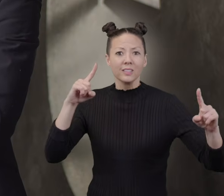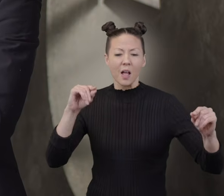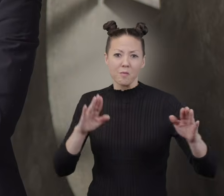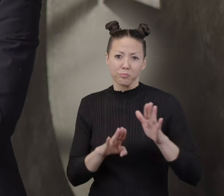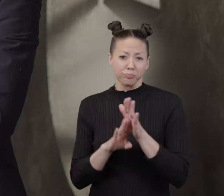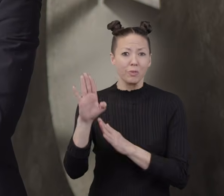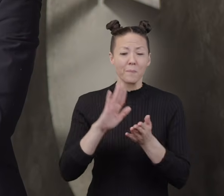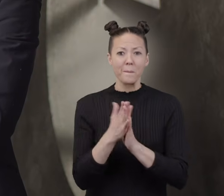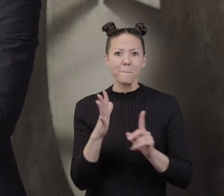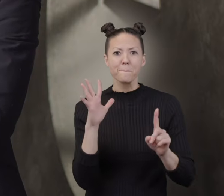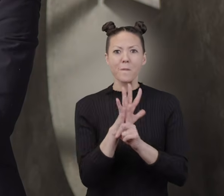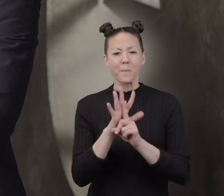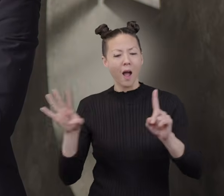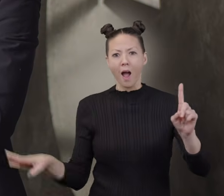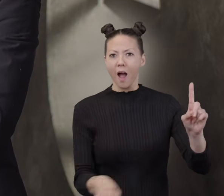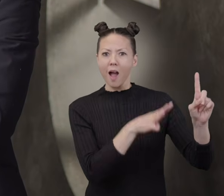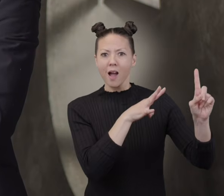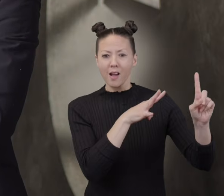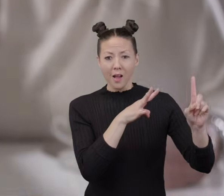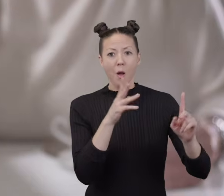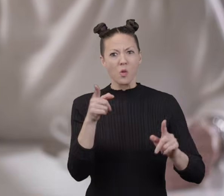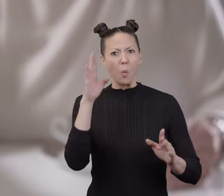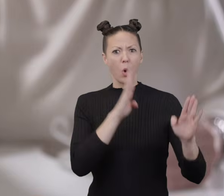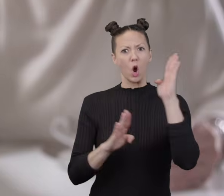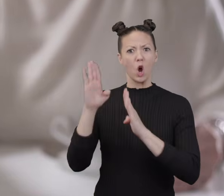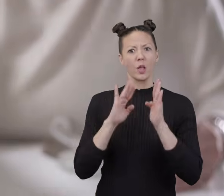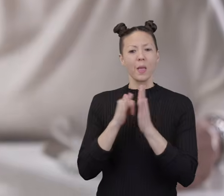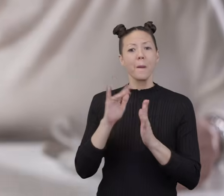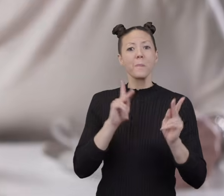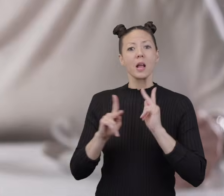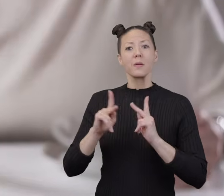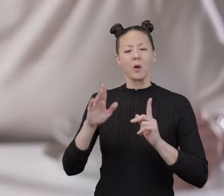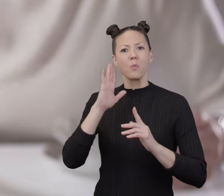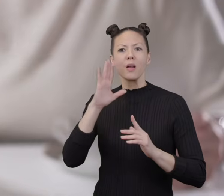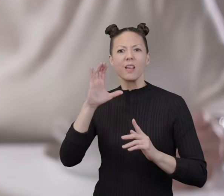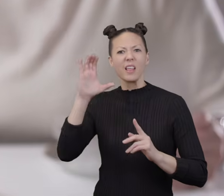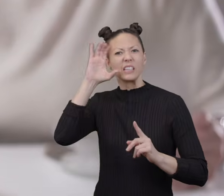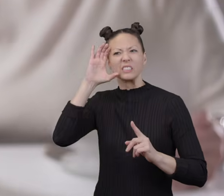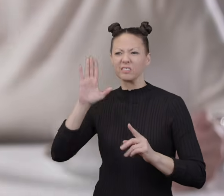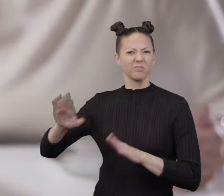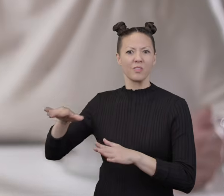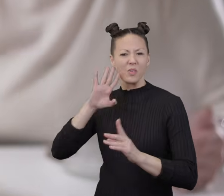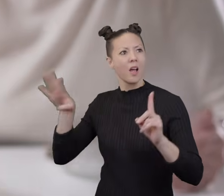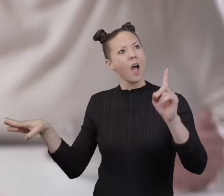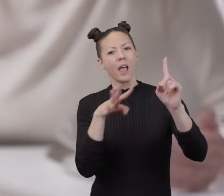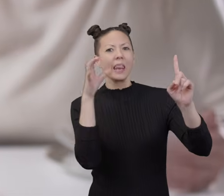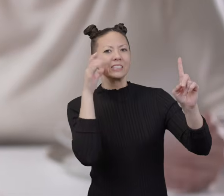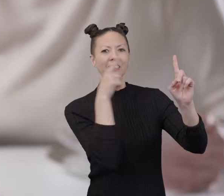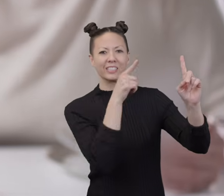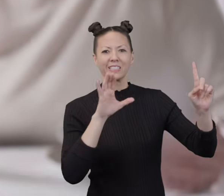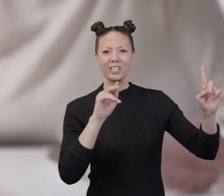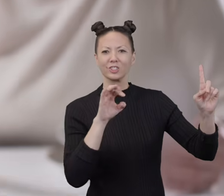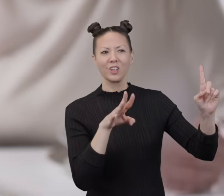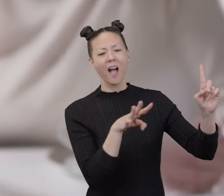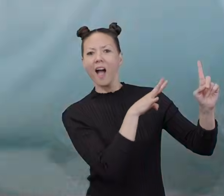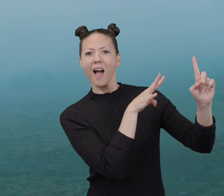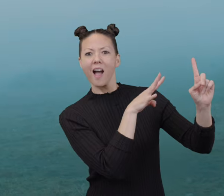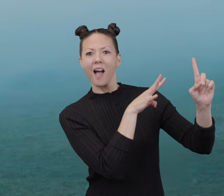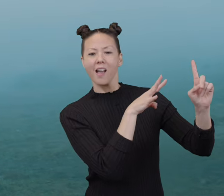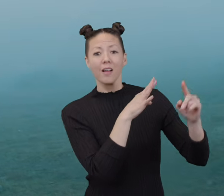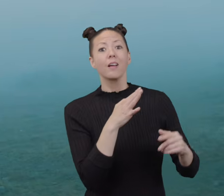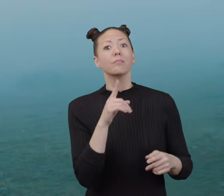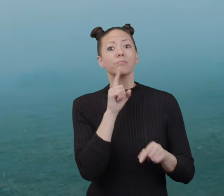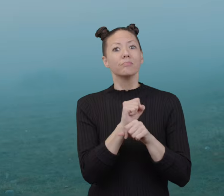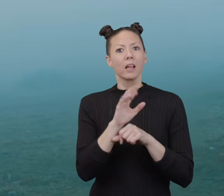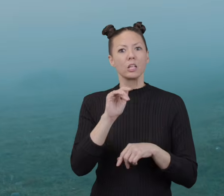success and was becoming very popular. They worried that the people would stop listening to them and only listen to Caesar.